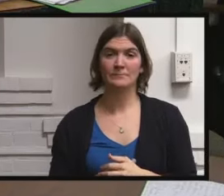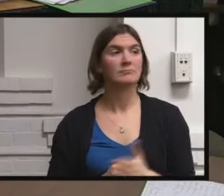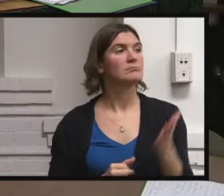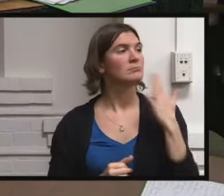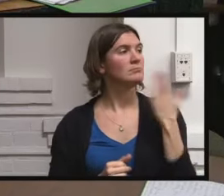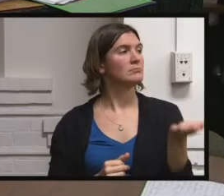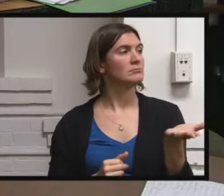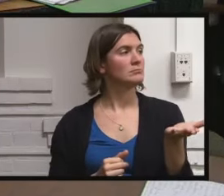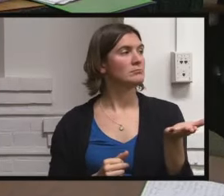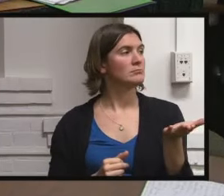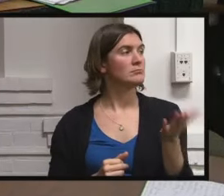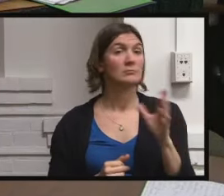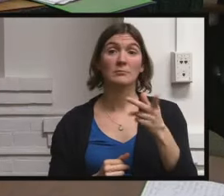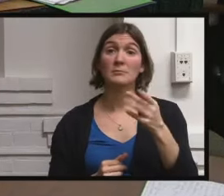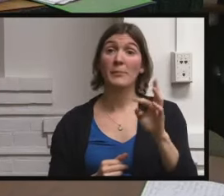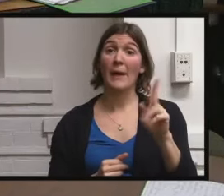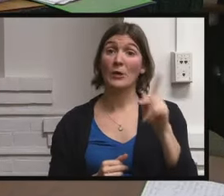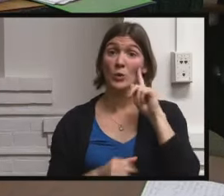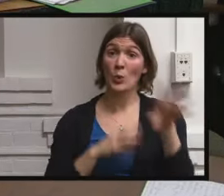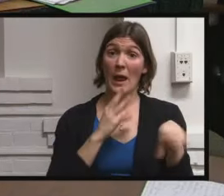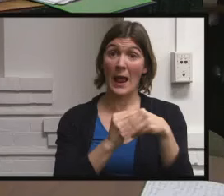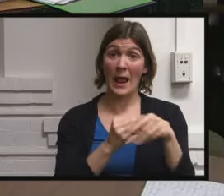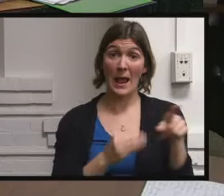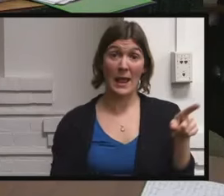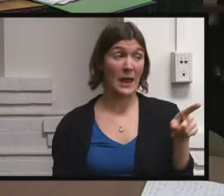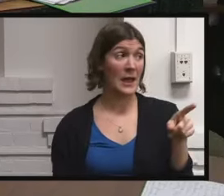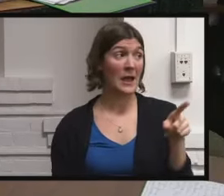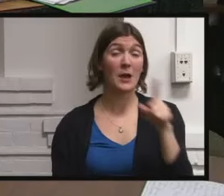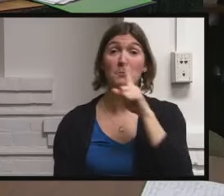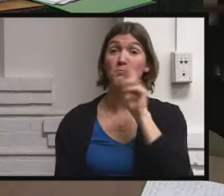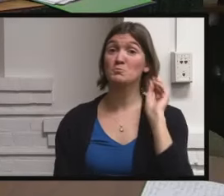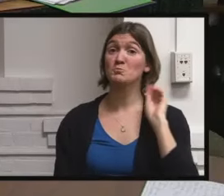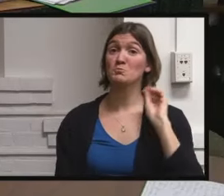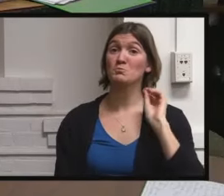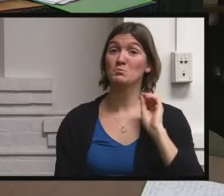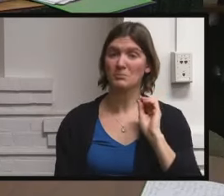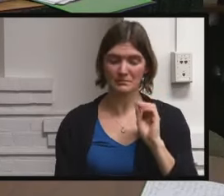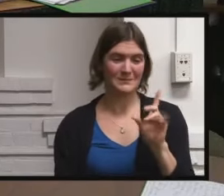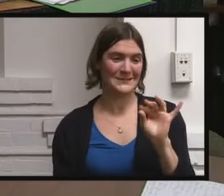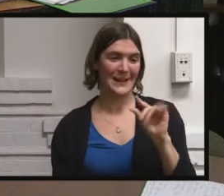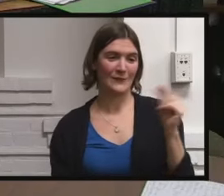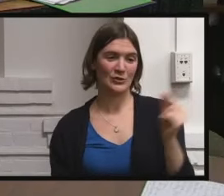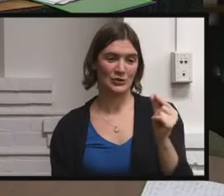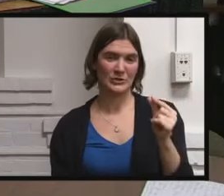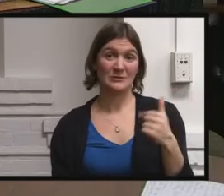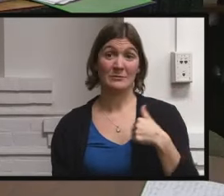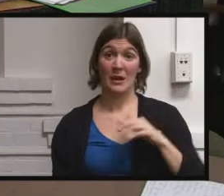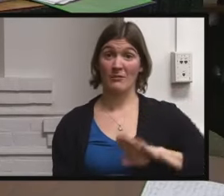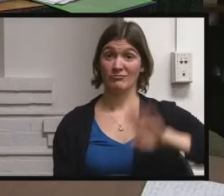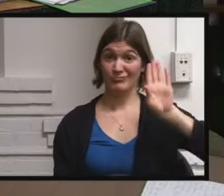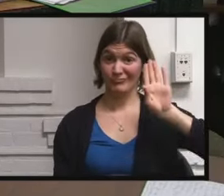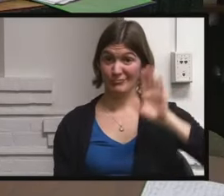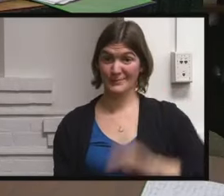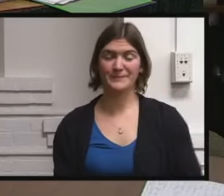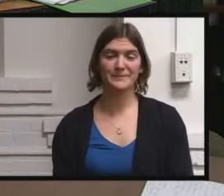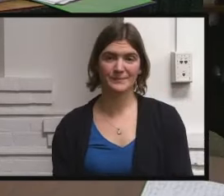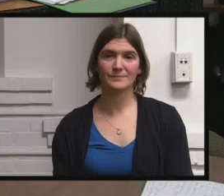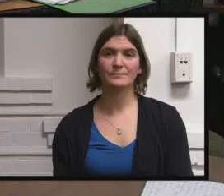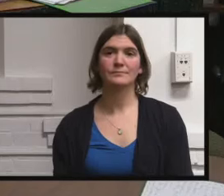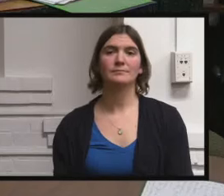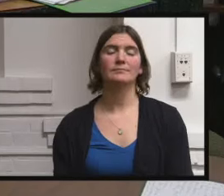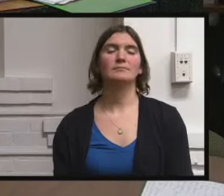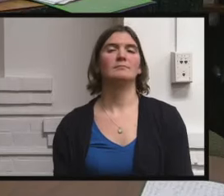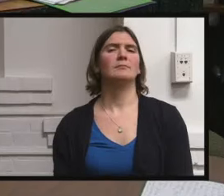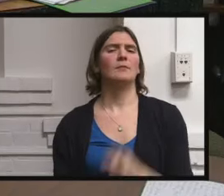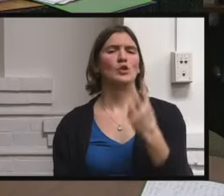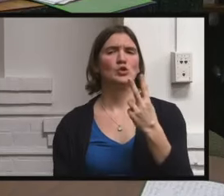Thank you. Is there anything, Patrick, do you want to add right now? Not right now. So I'm going to speak to that if I could, because there's two sets